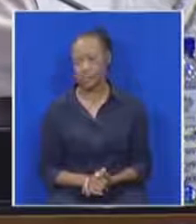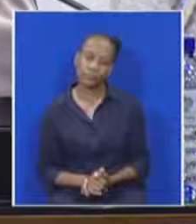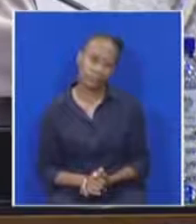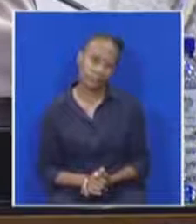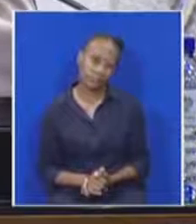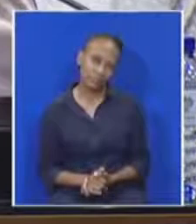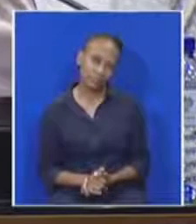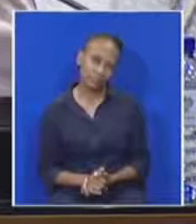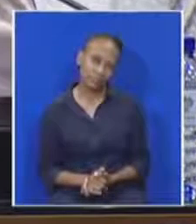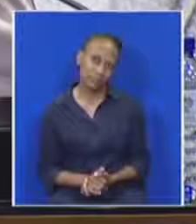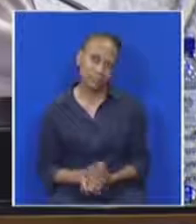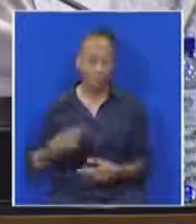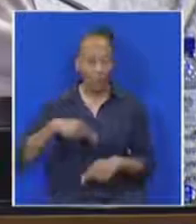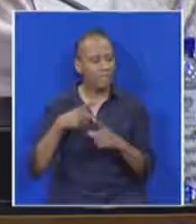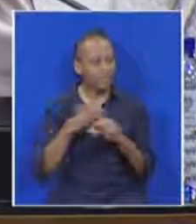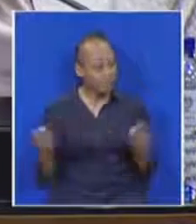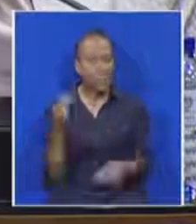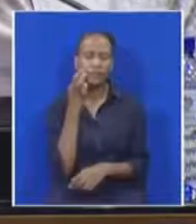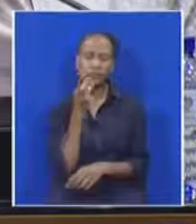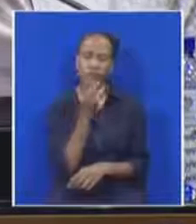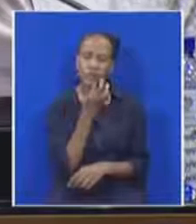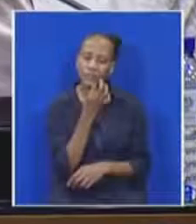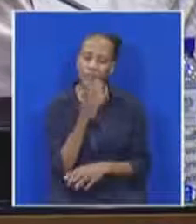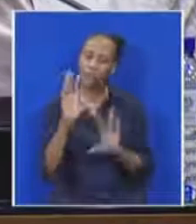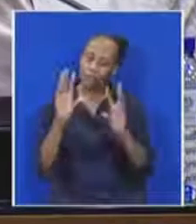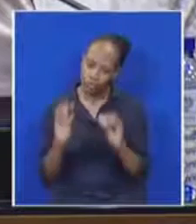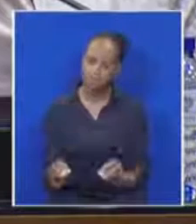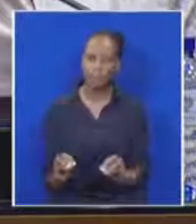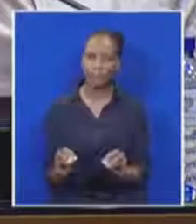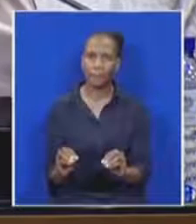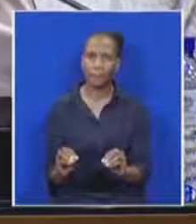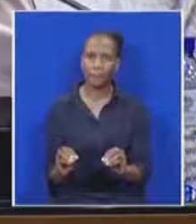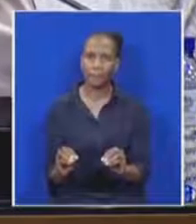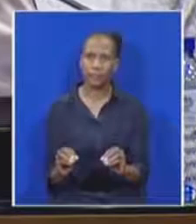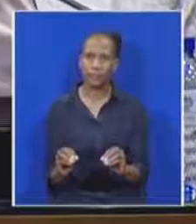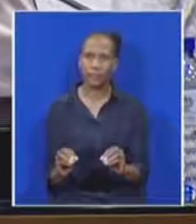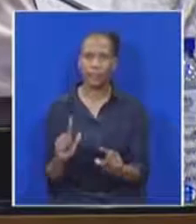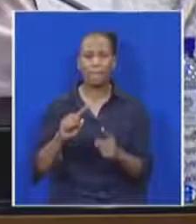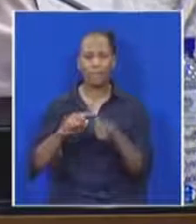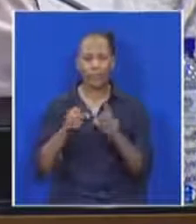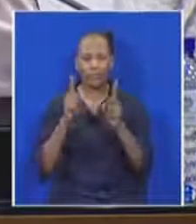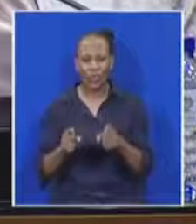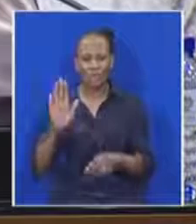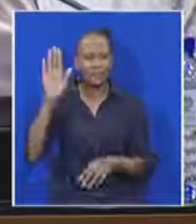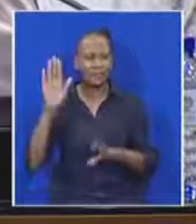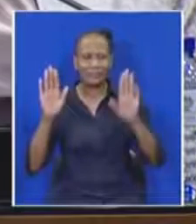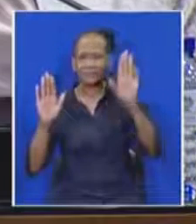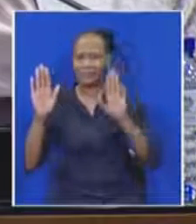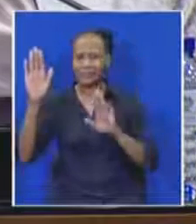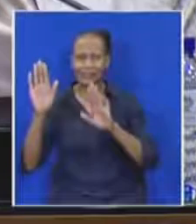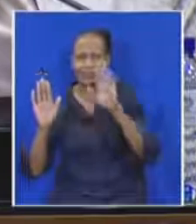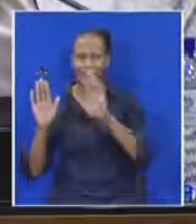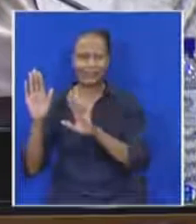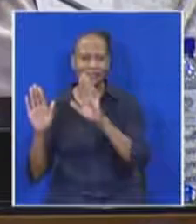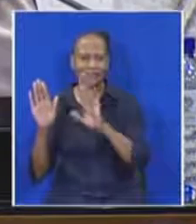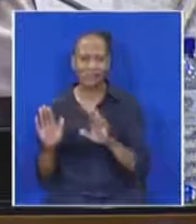We have also said to you, you must refrain from these continuous points of orders, which are frankly